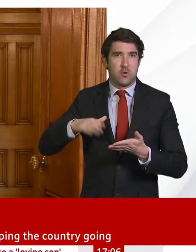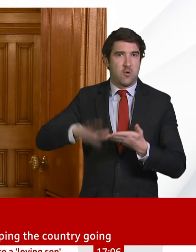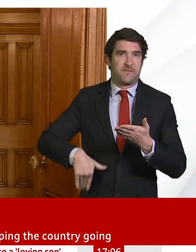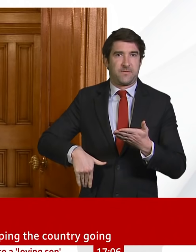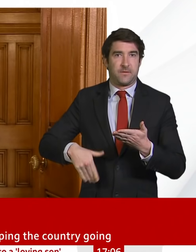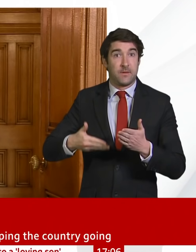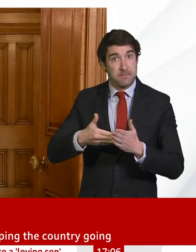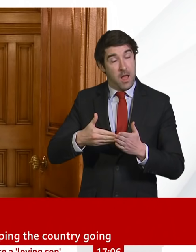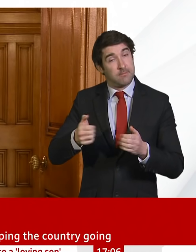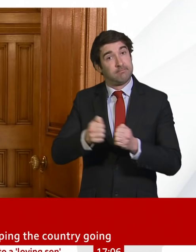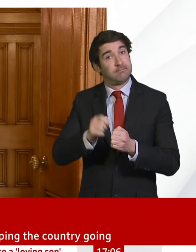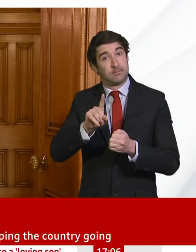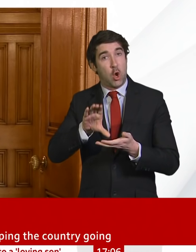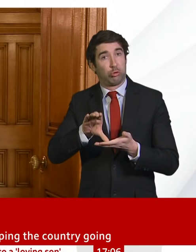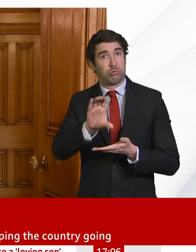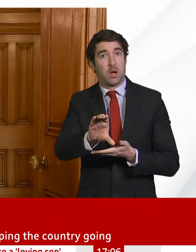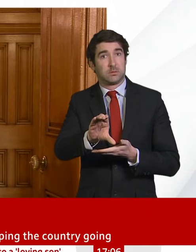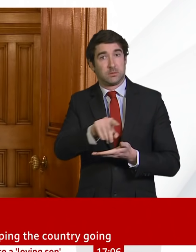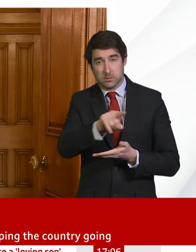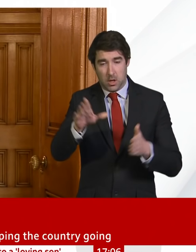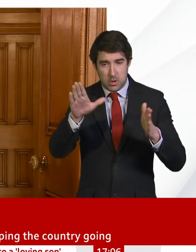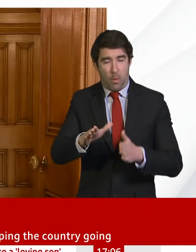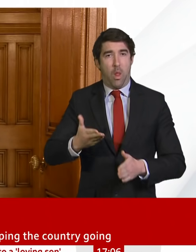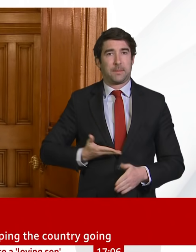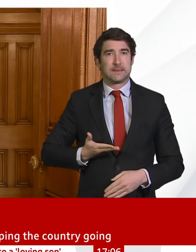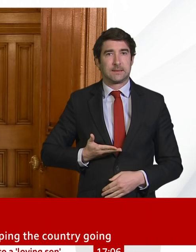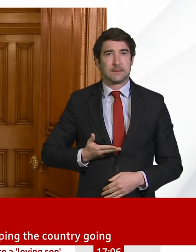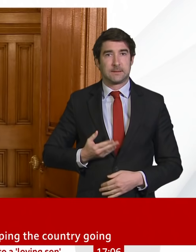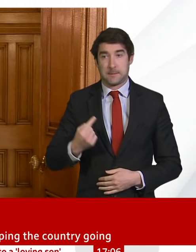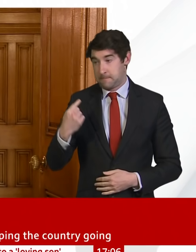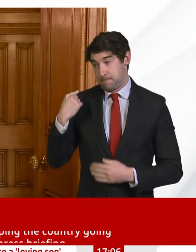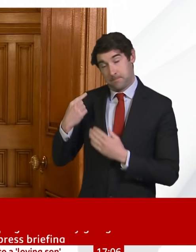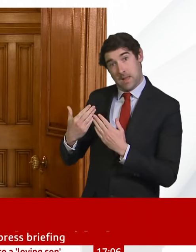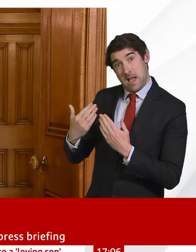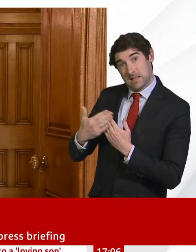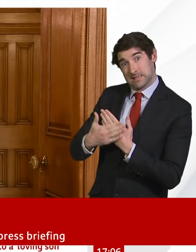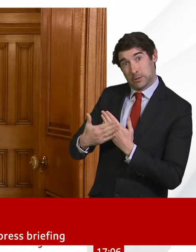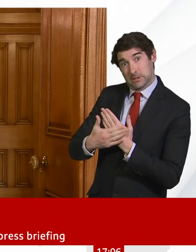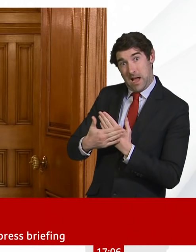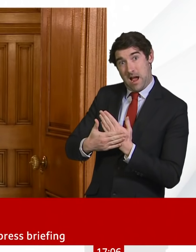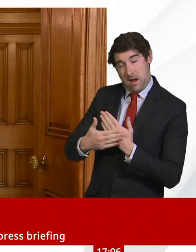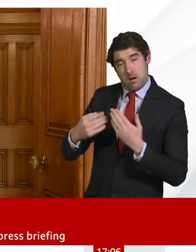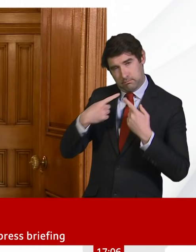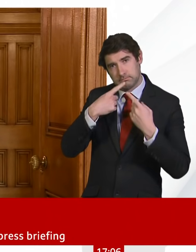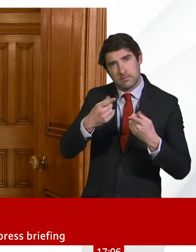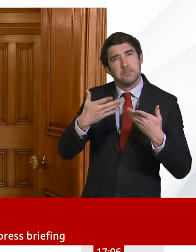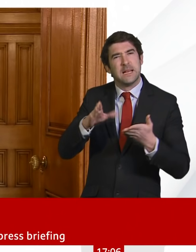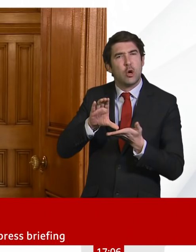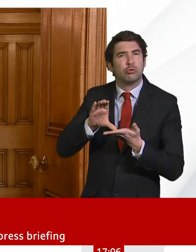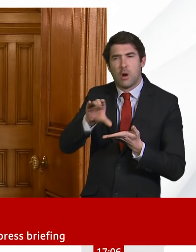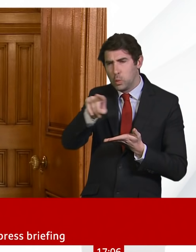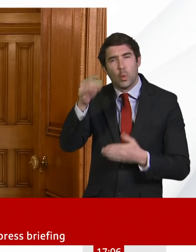street firms. On Saturday, I said that we had provided funds to councils in England for grants to small